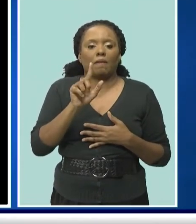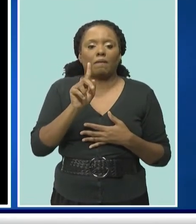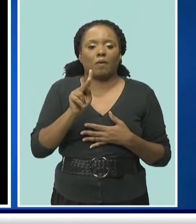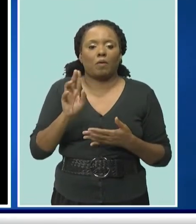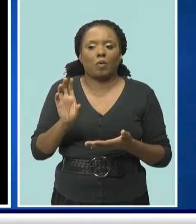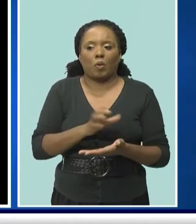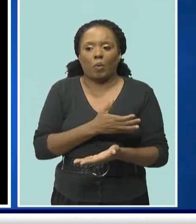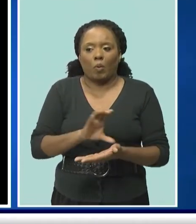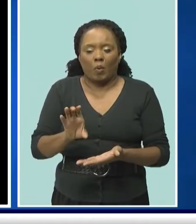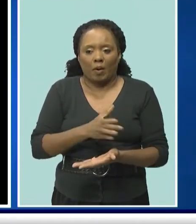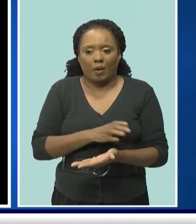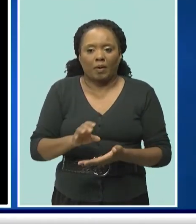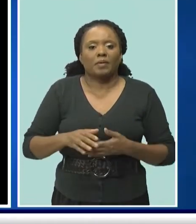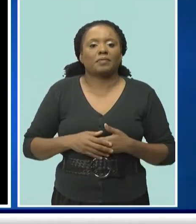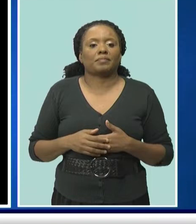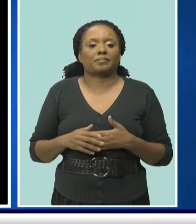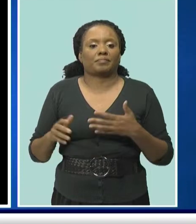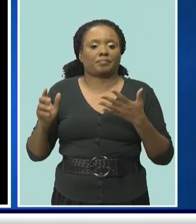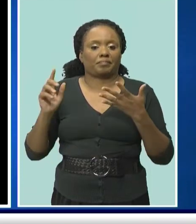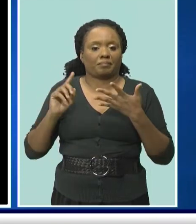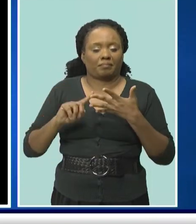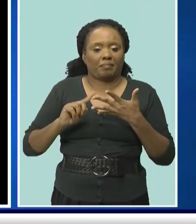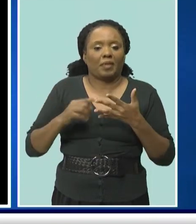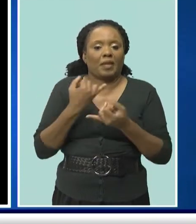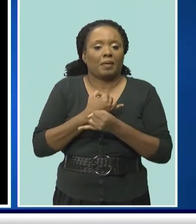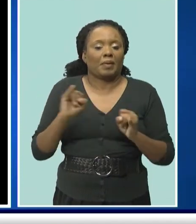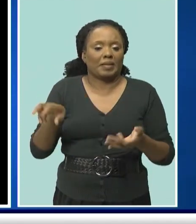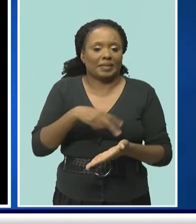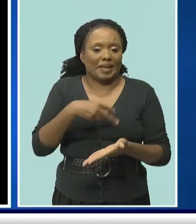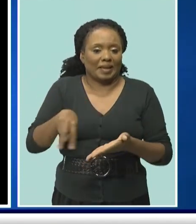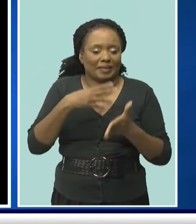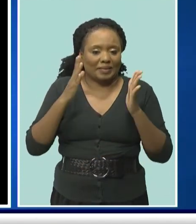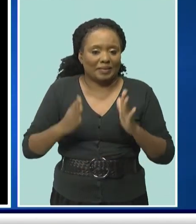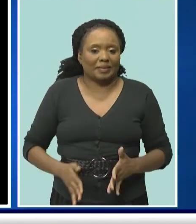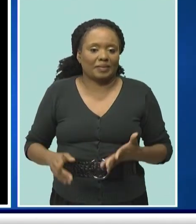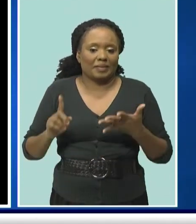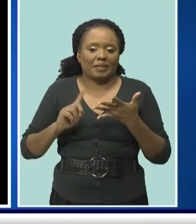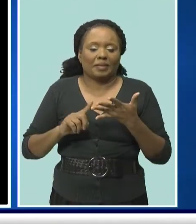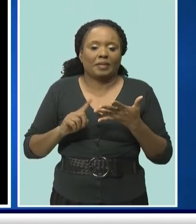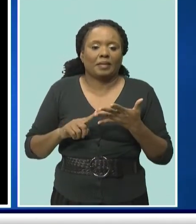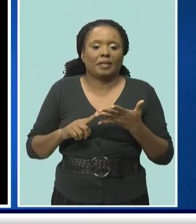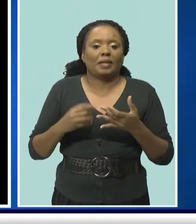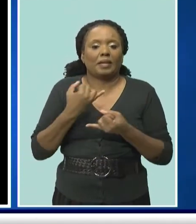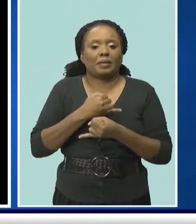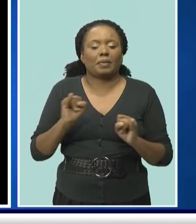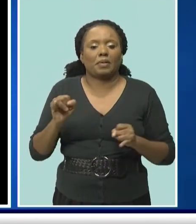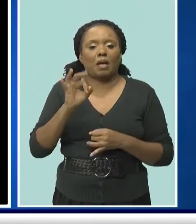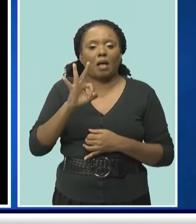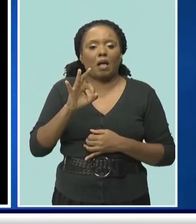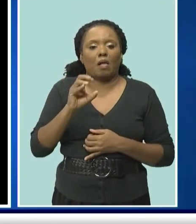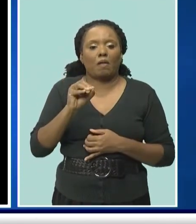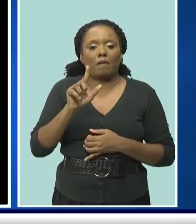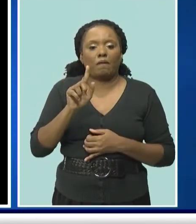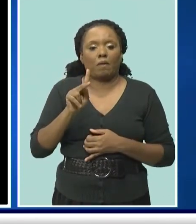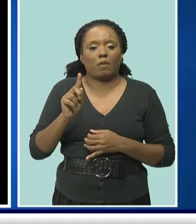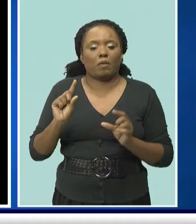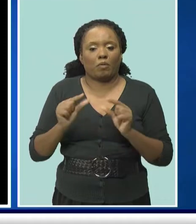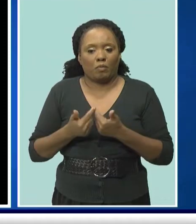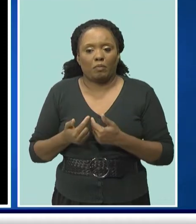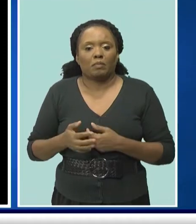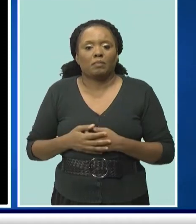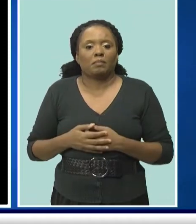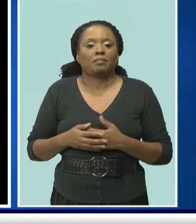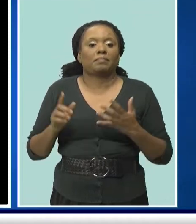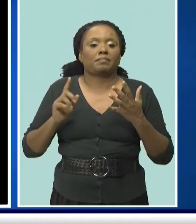Wow. We have a corps of independence dancers and an independence folk troupe. And then we have the